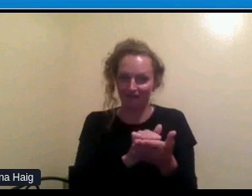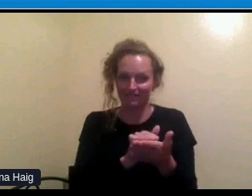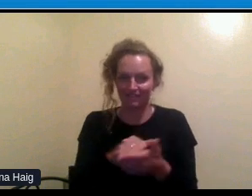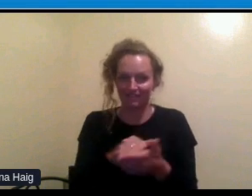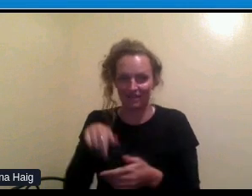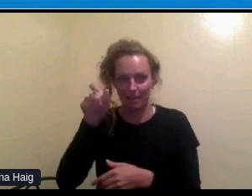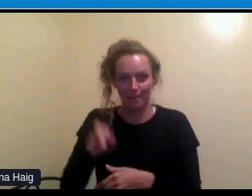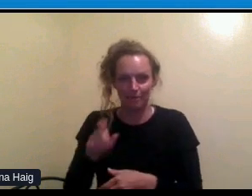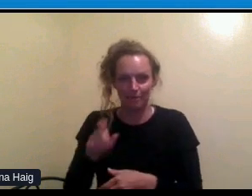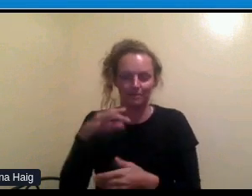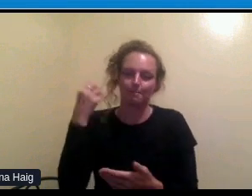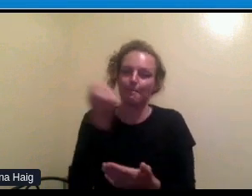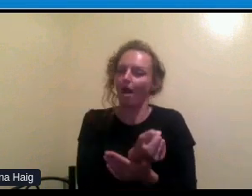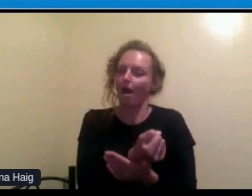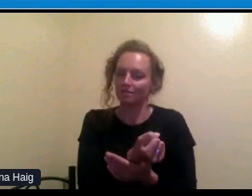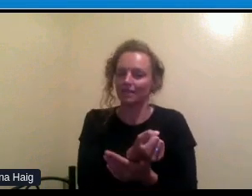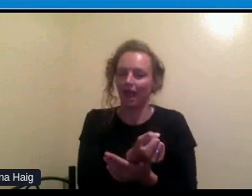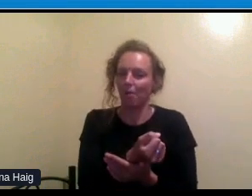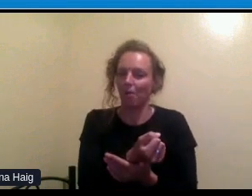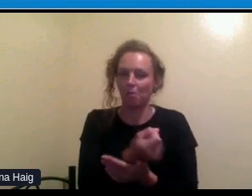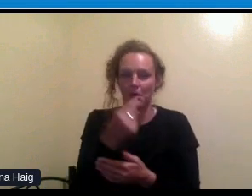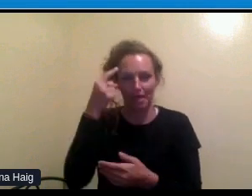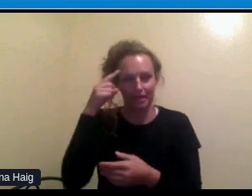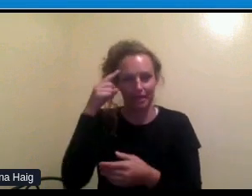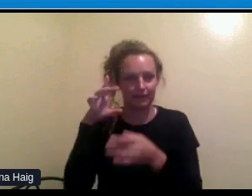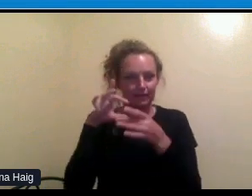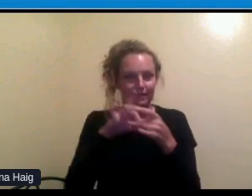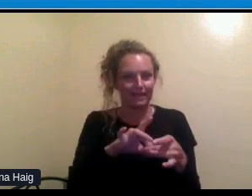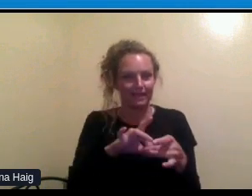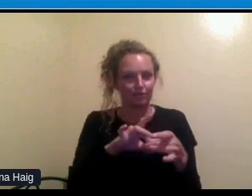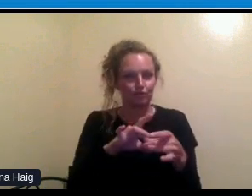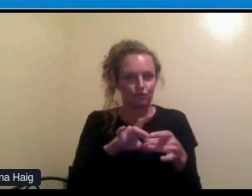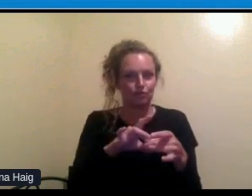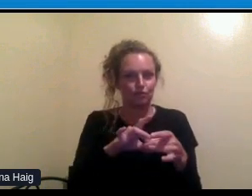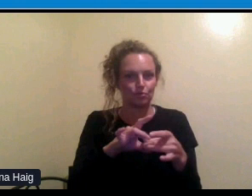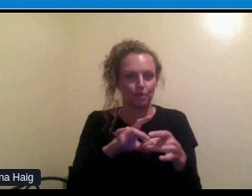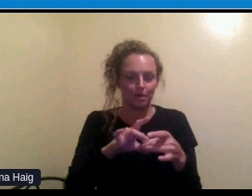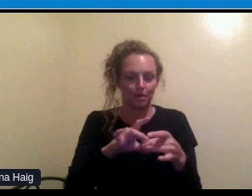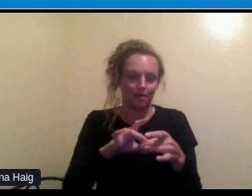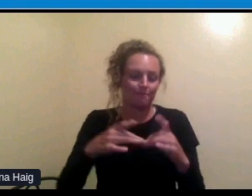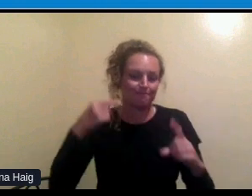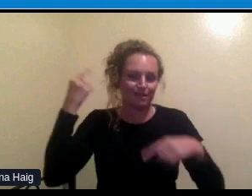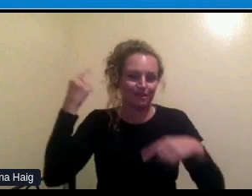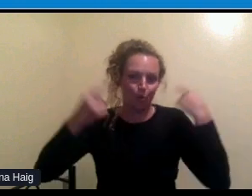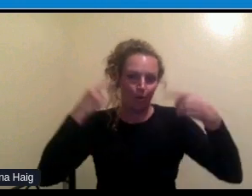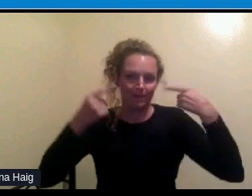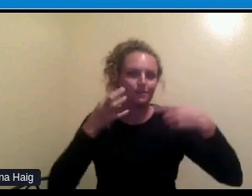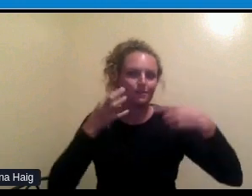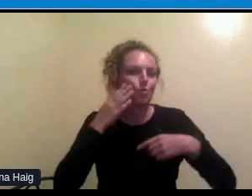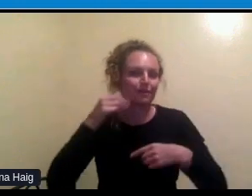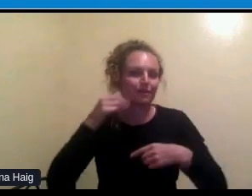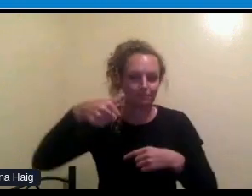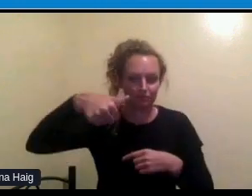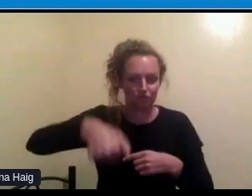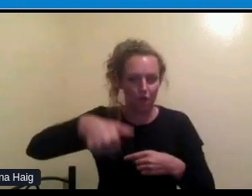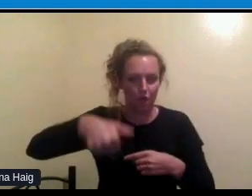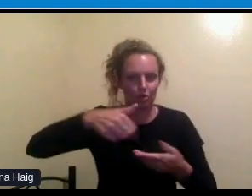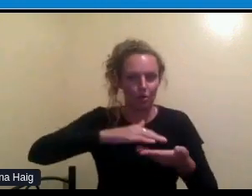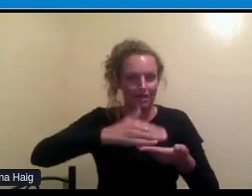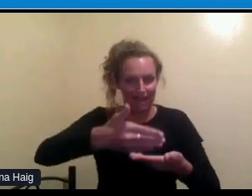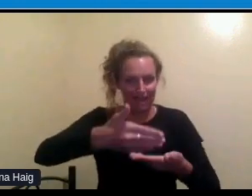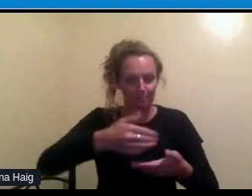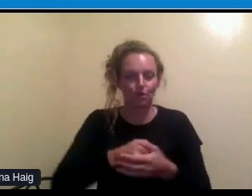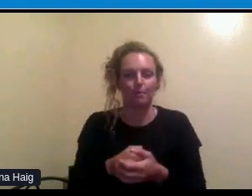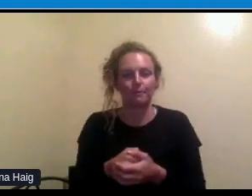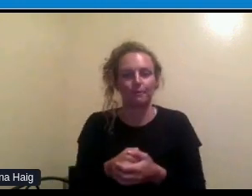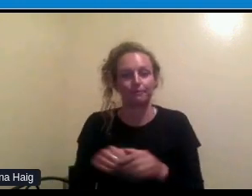it was something to do with the noise that it would make, or the frequency of the button of switching a laptop on. So they brought in a few of them for them to try, and they tried